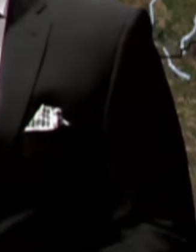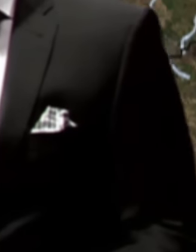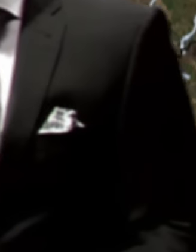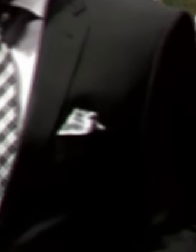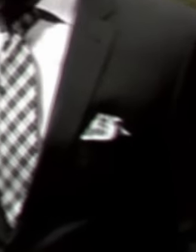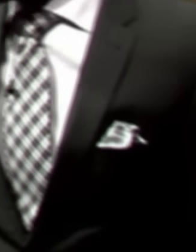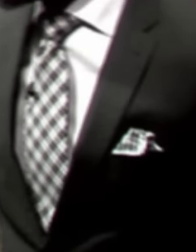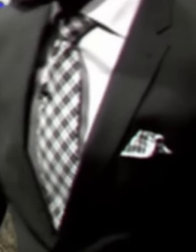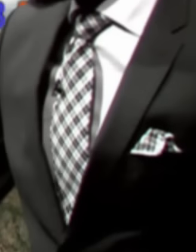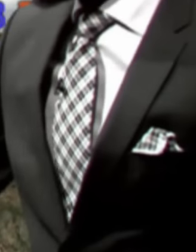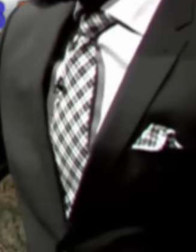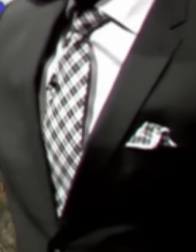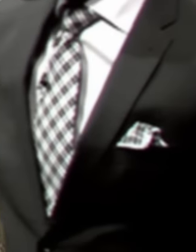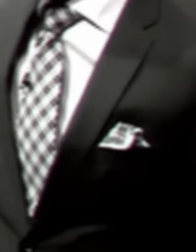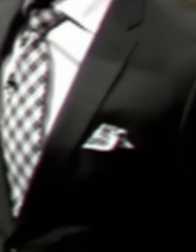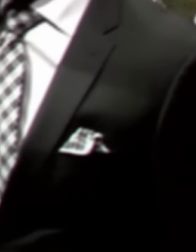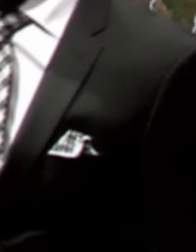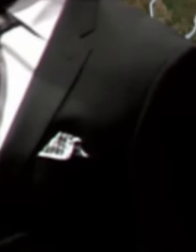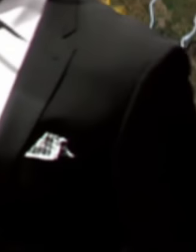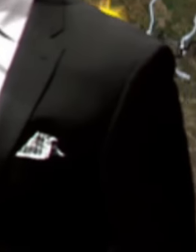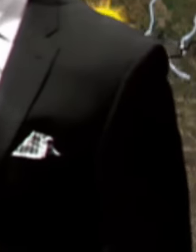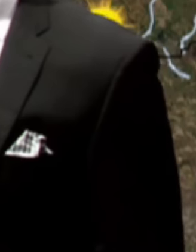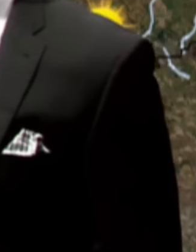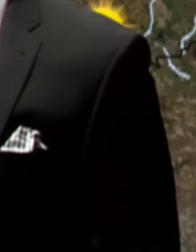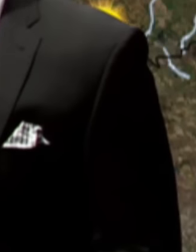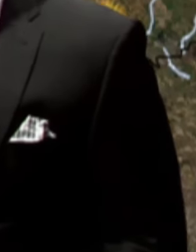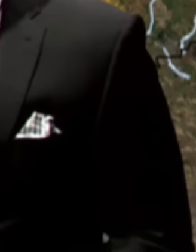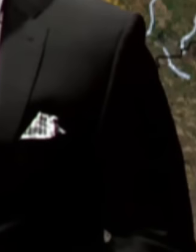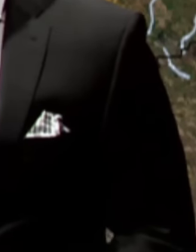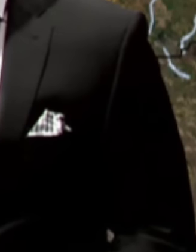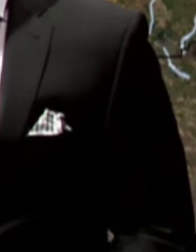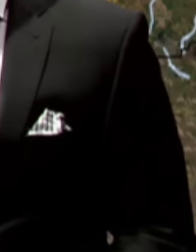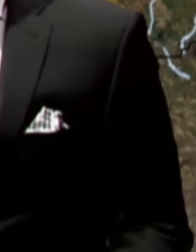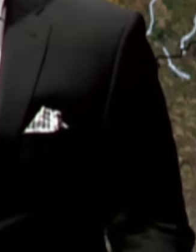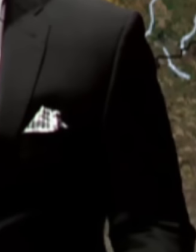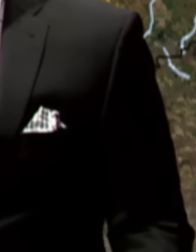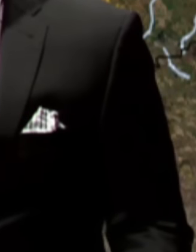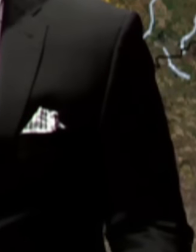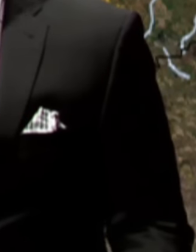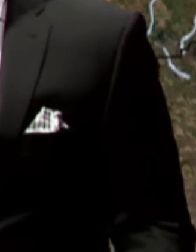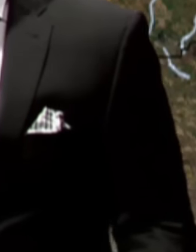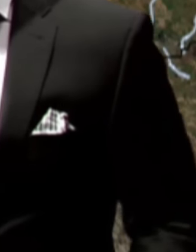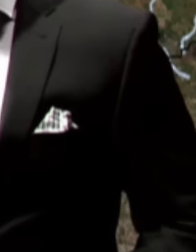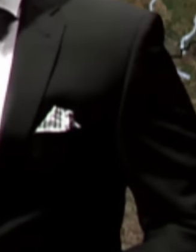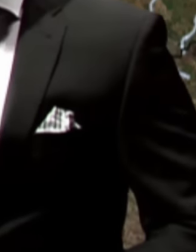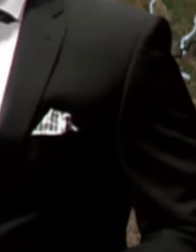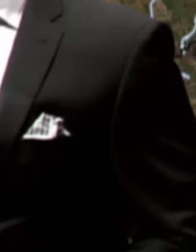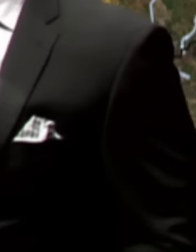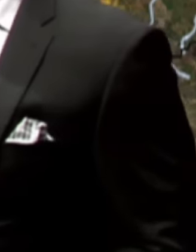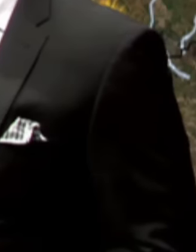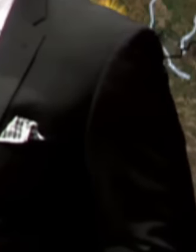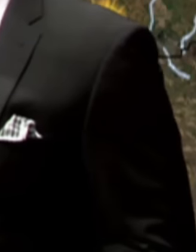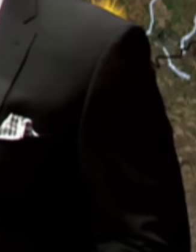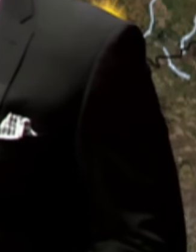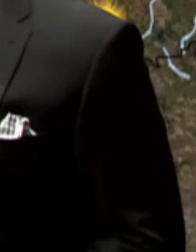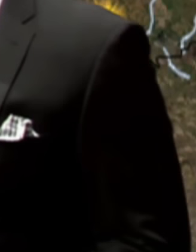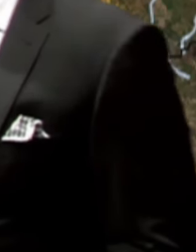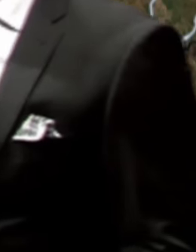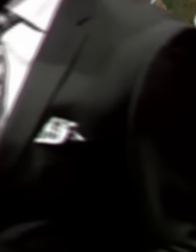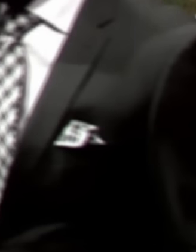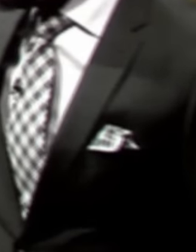pa ka re tla hloitshetse ho itekanetseng ha re tlola size rene ko hona ka Vryburg le teng di khati di rita fela ho mashome a mabedi a mtse medical fela re